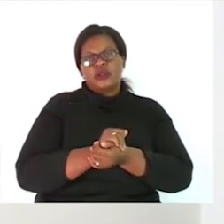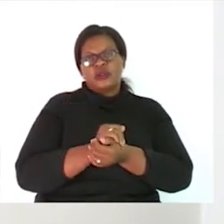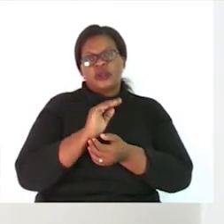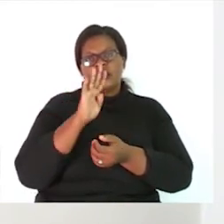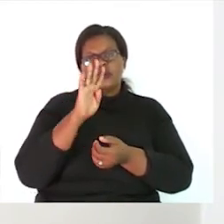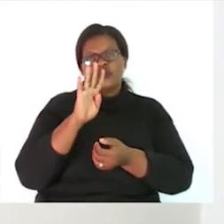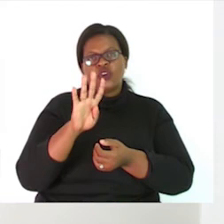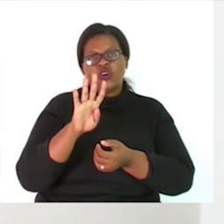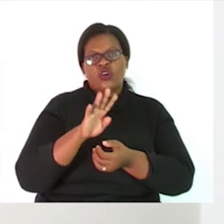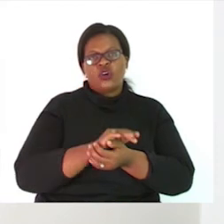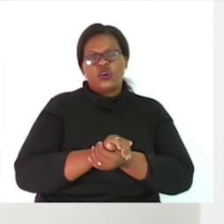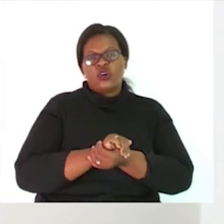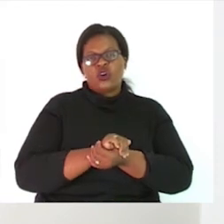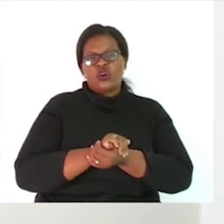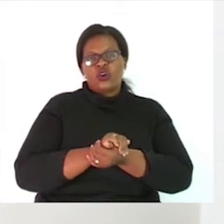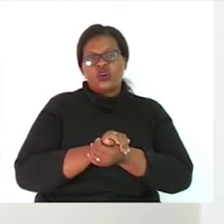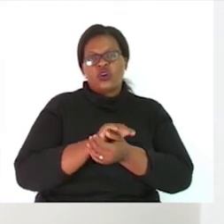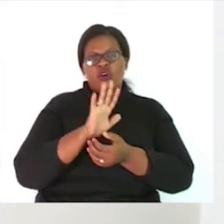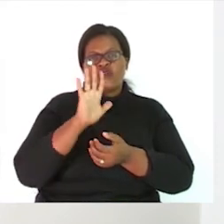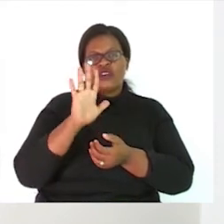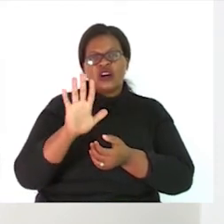3, 3, 4, 4,